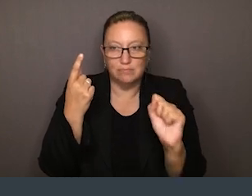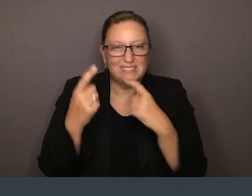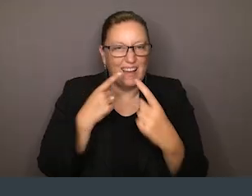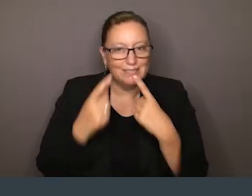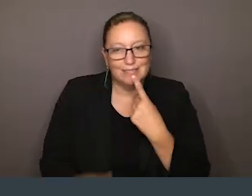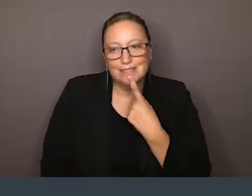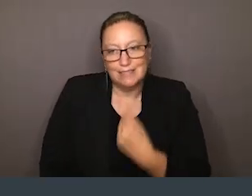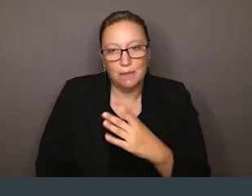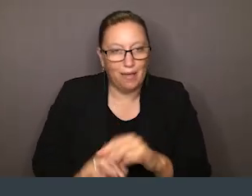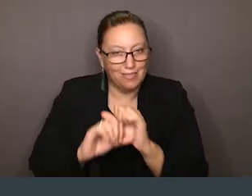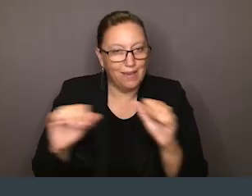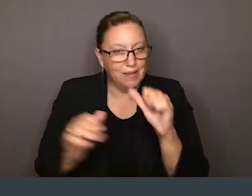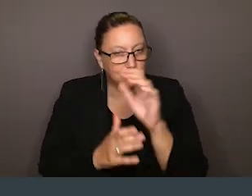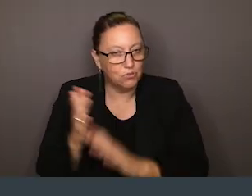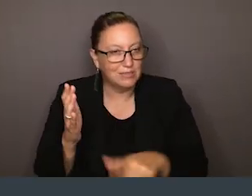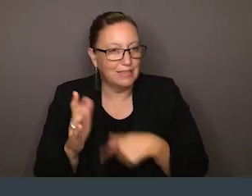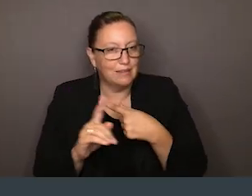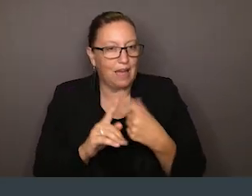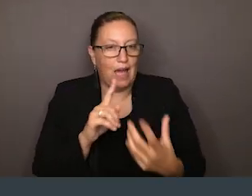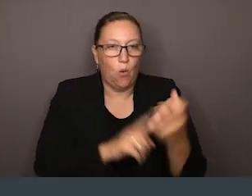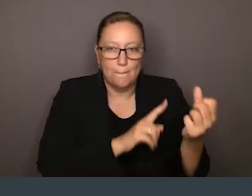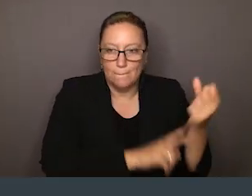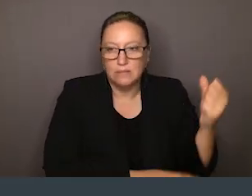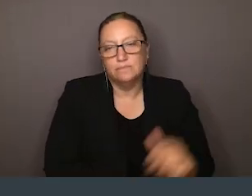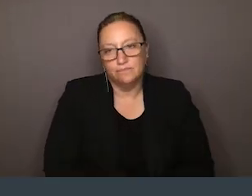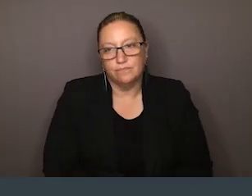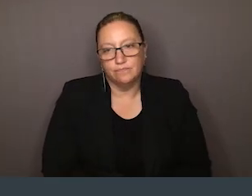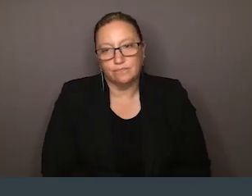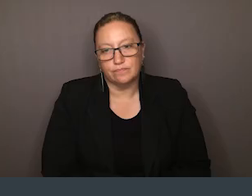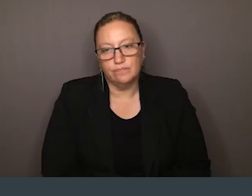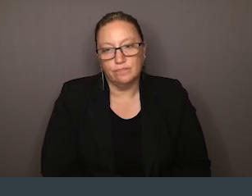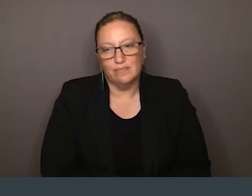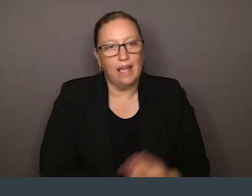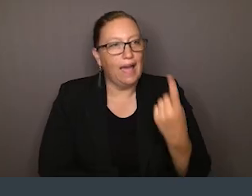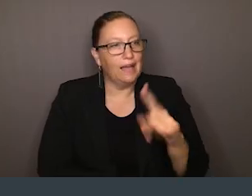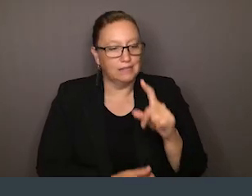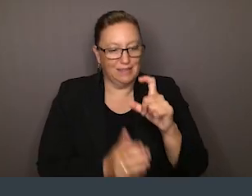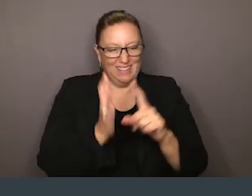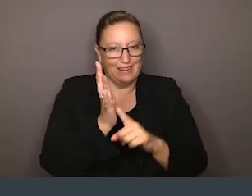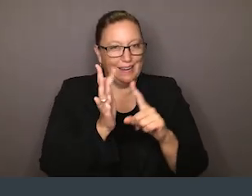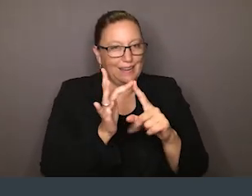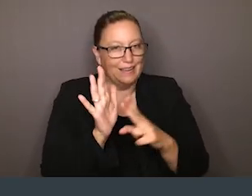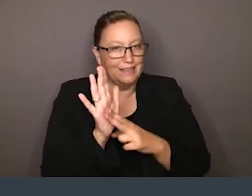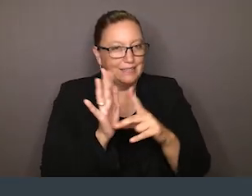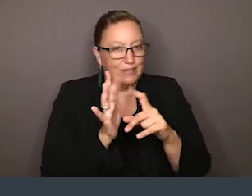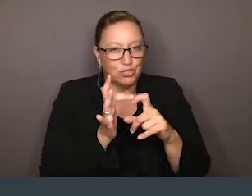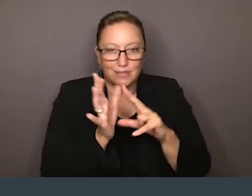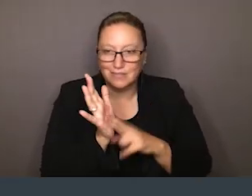what the data says about the experiences and outcomes, and I think clinicians